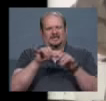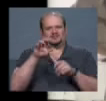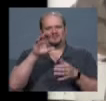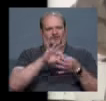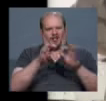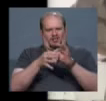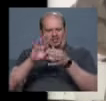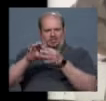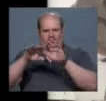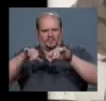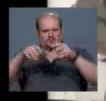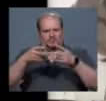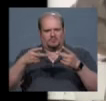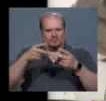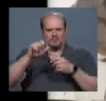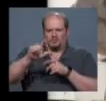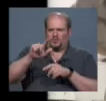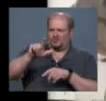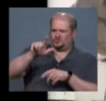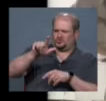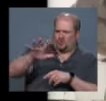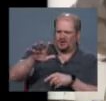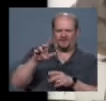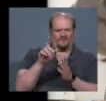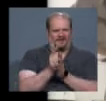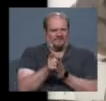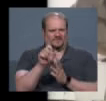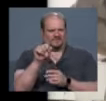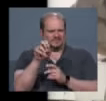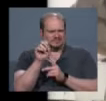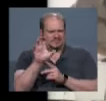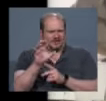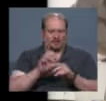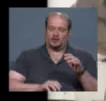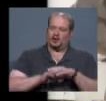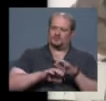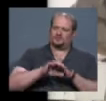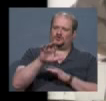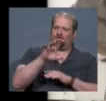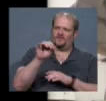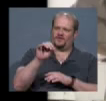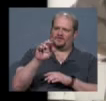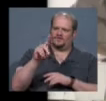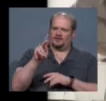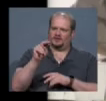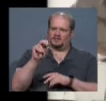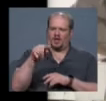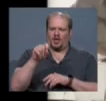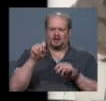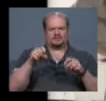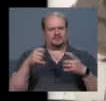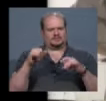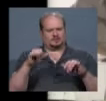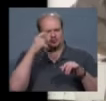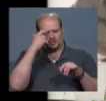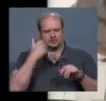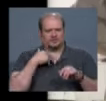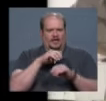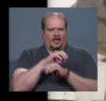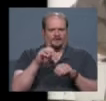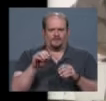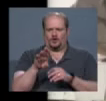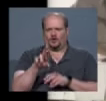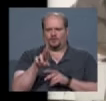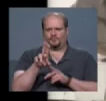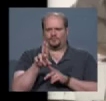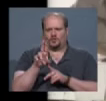very maneuverable. With this ship being able to go up to about 50 knots, you can still, because there's no rudders and because